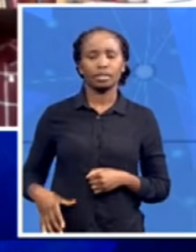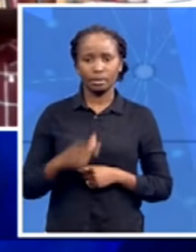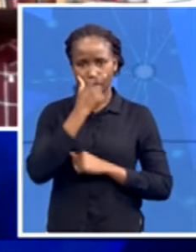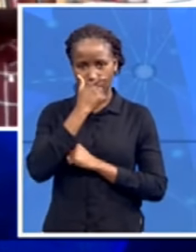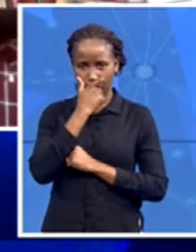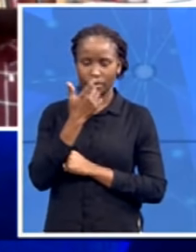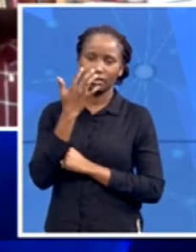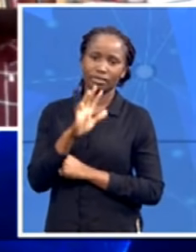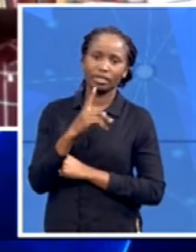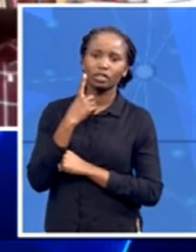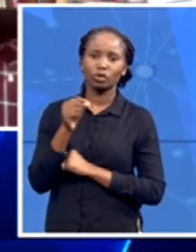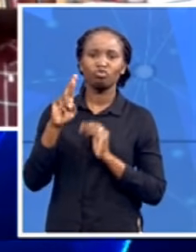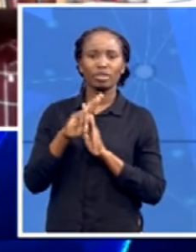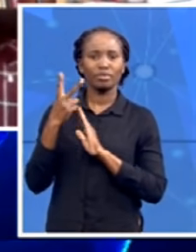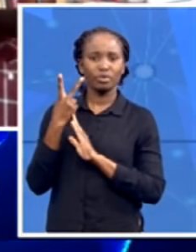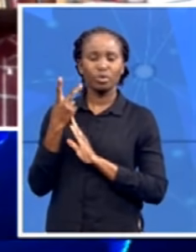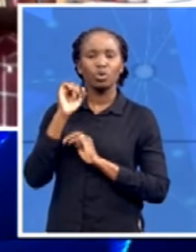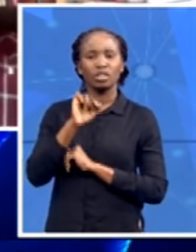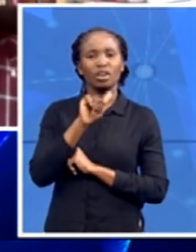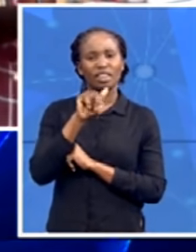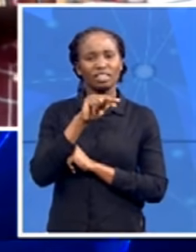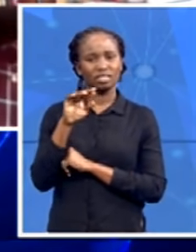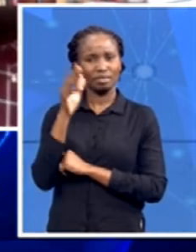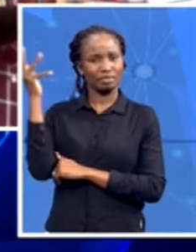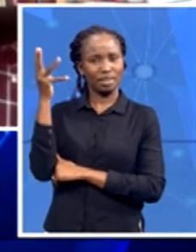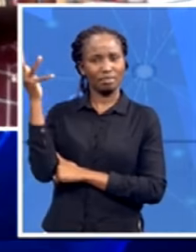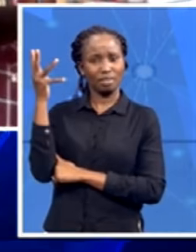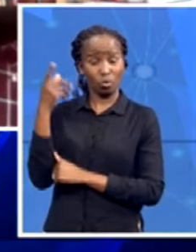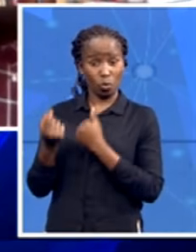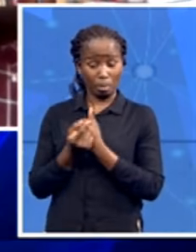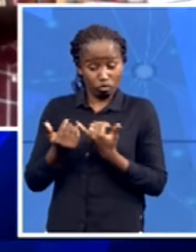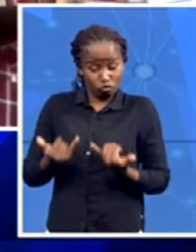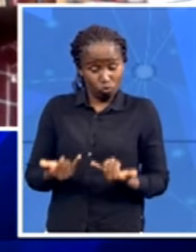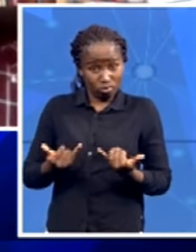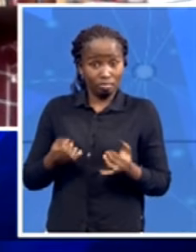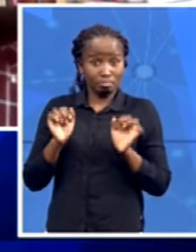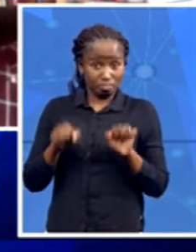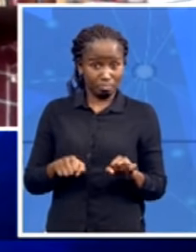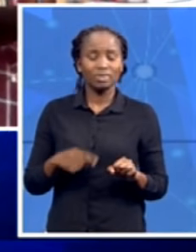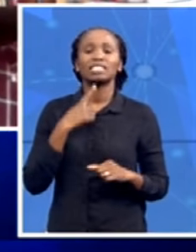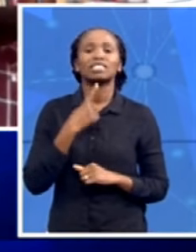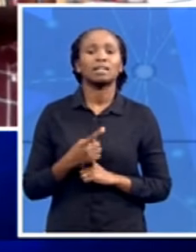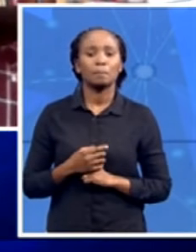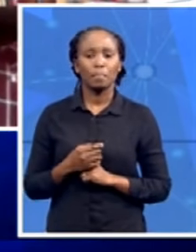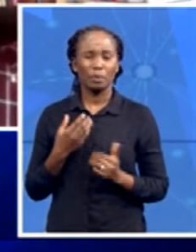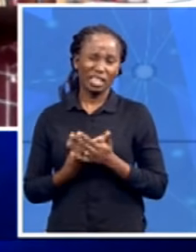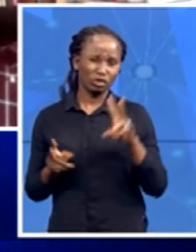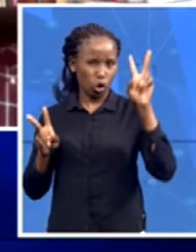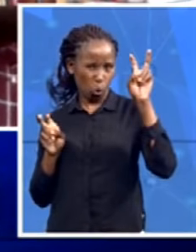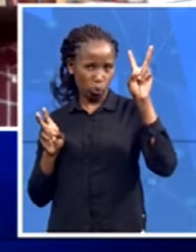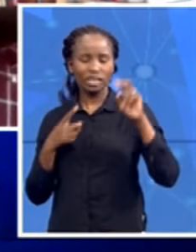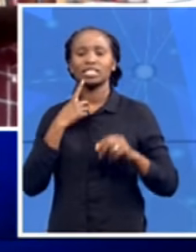launched later on today, he said that they are now, just to quote him verbatim, he said the young candidates would bring a far